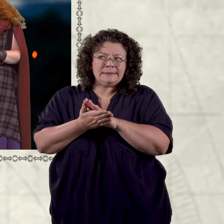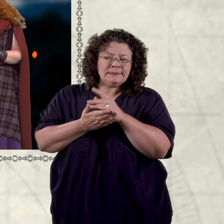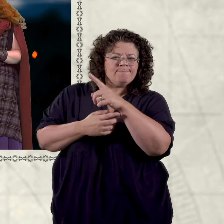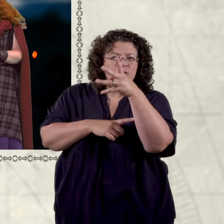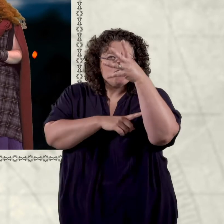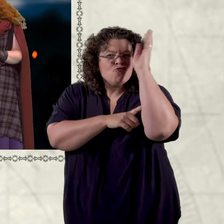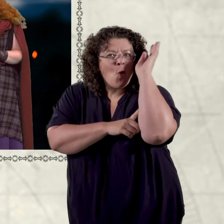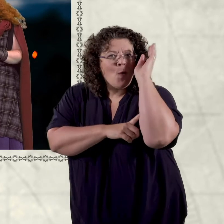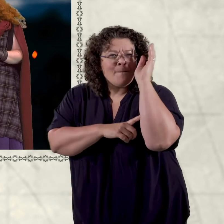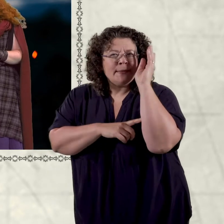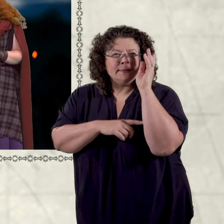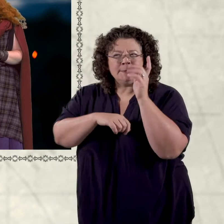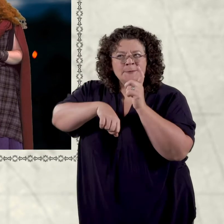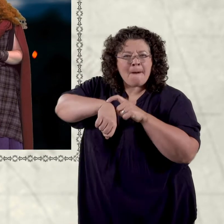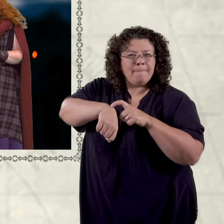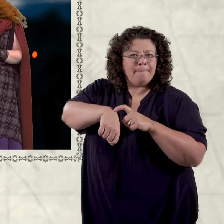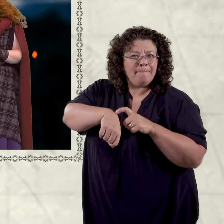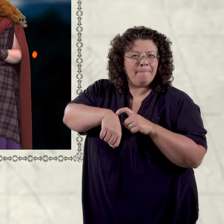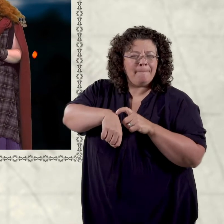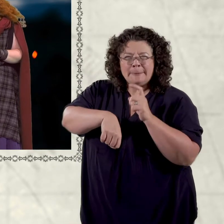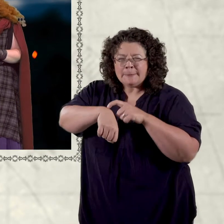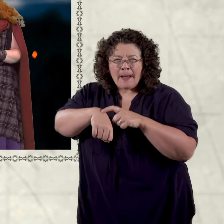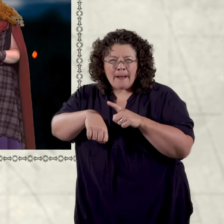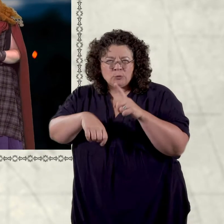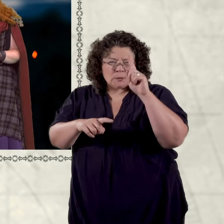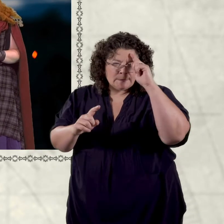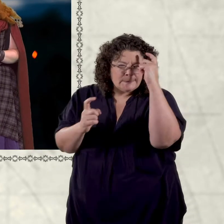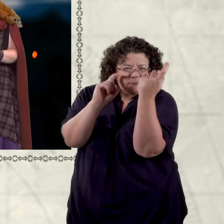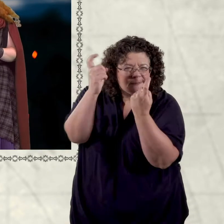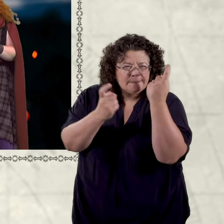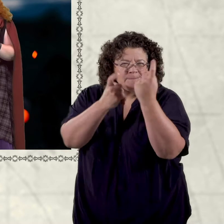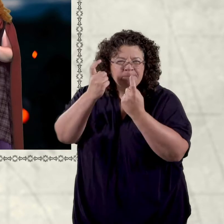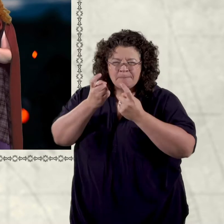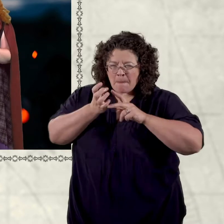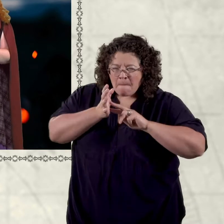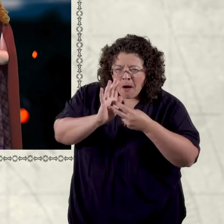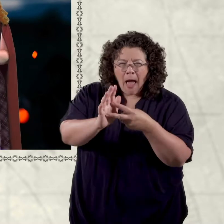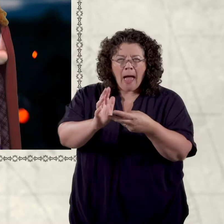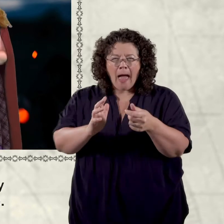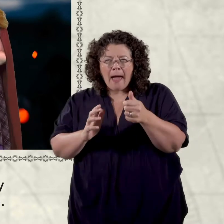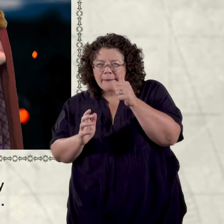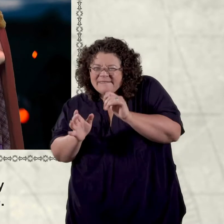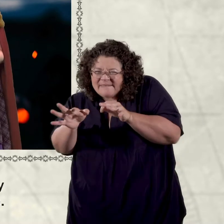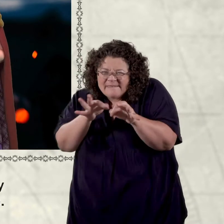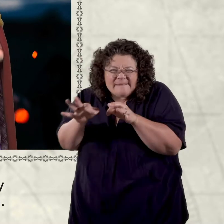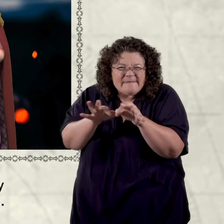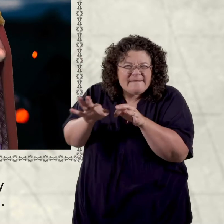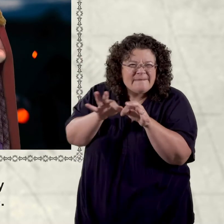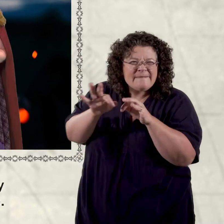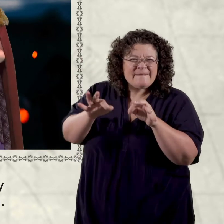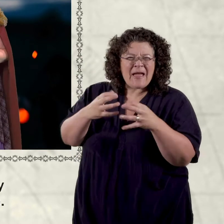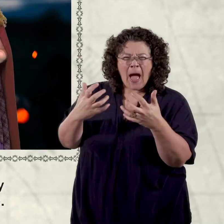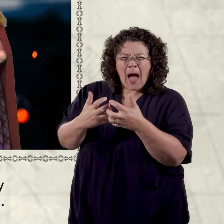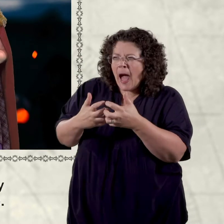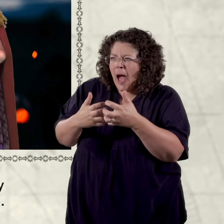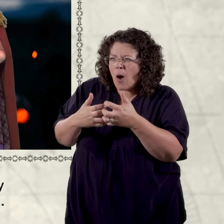gave the Romans time. Time to think and to plan and to conspire about